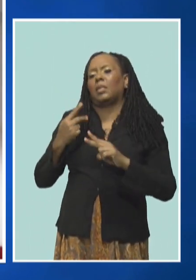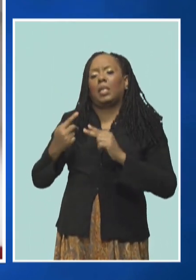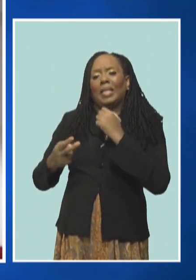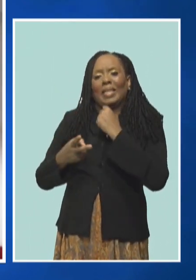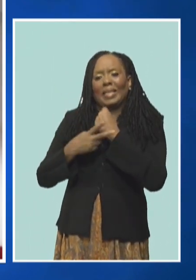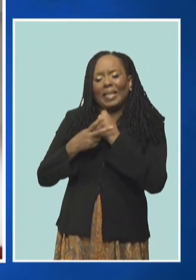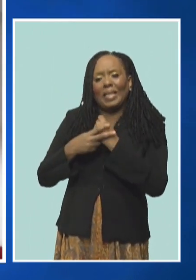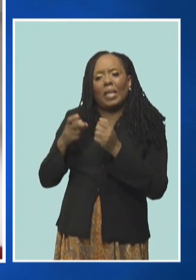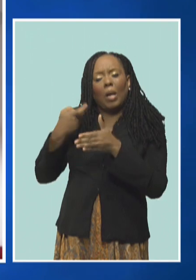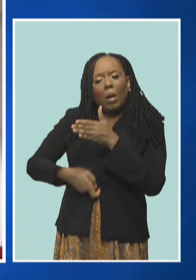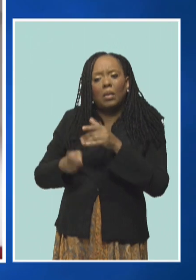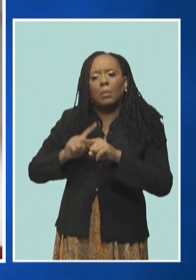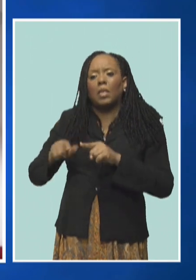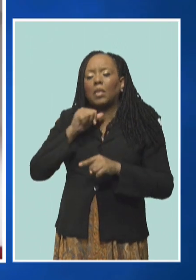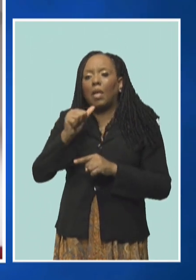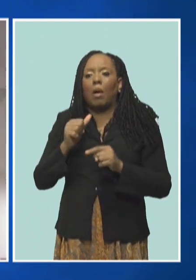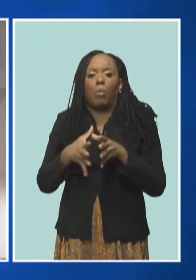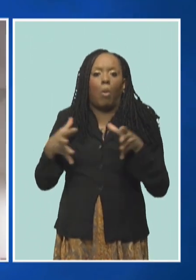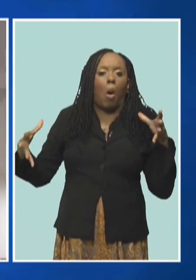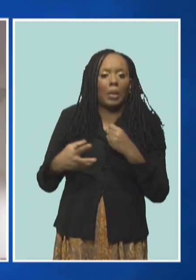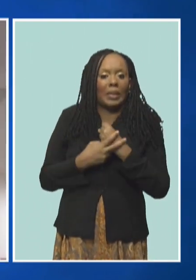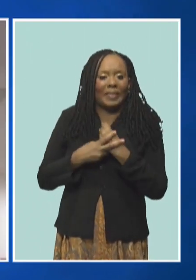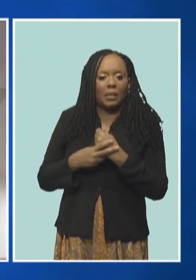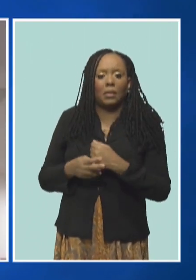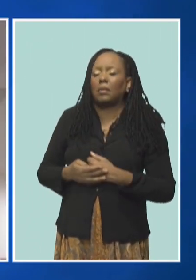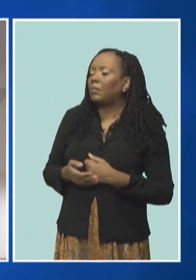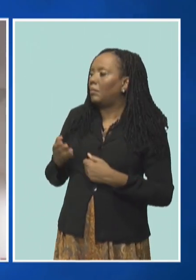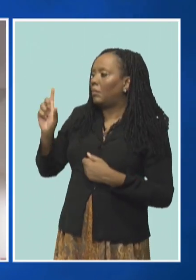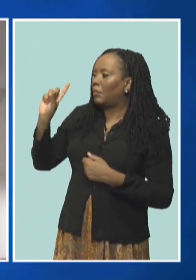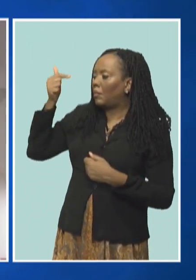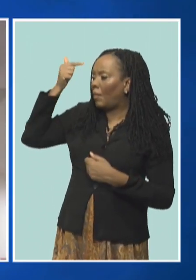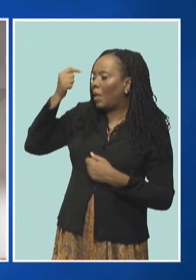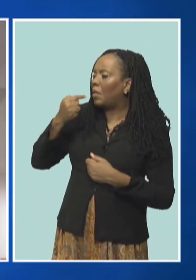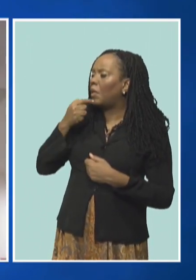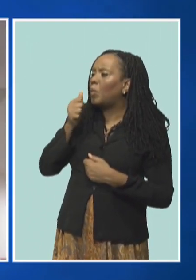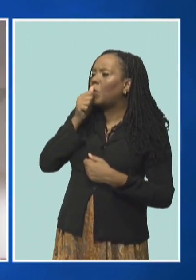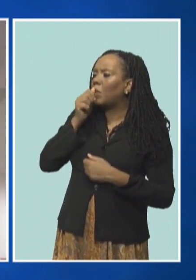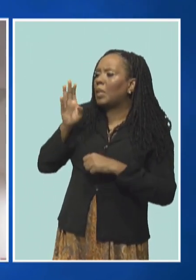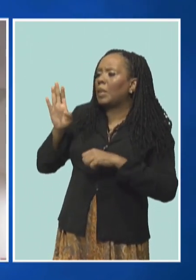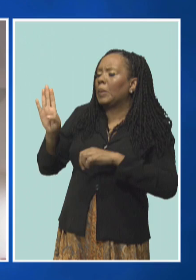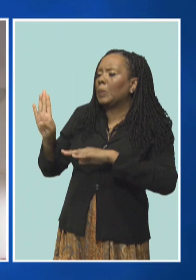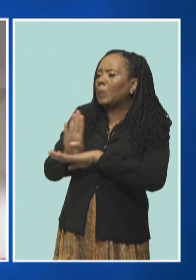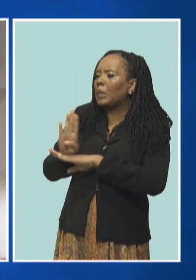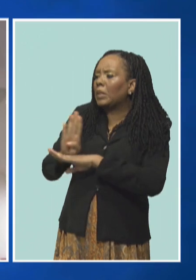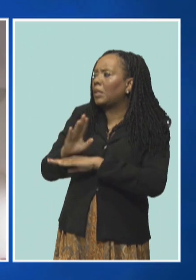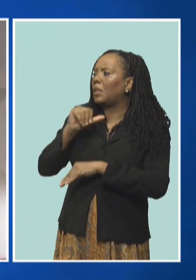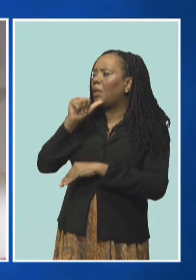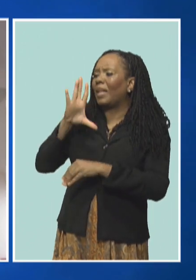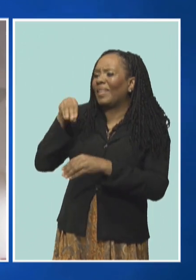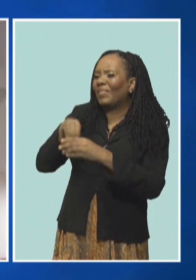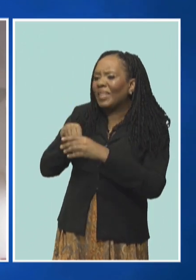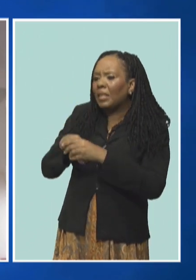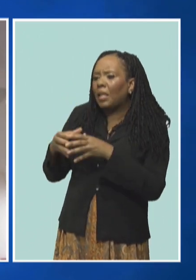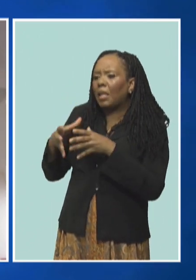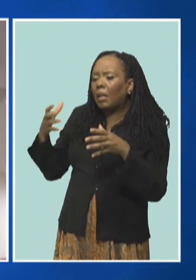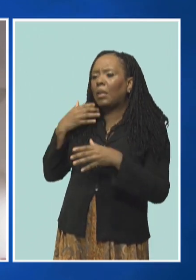average. The governor expressed some concern that private business is not investing as much as he would like to see